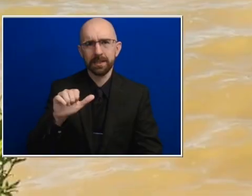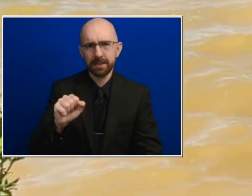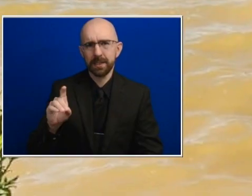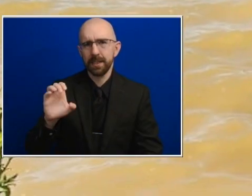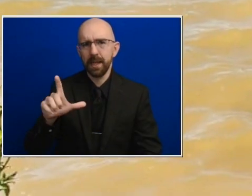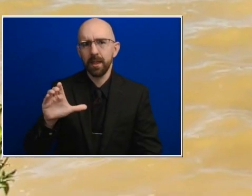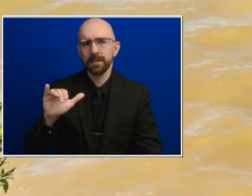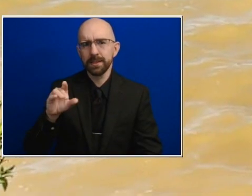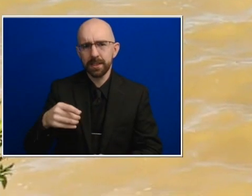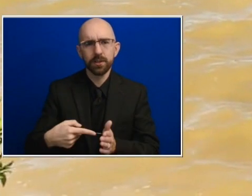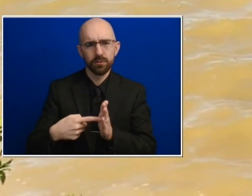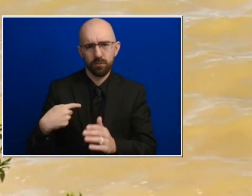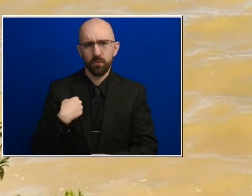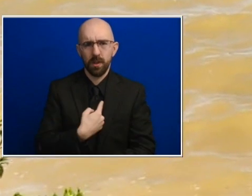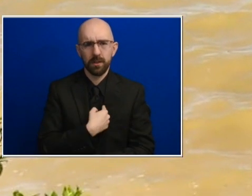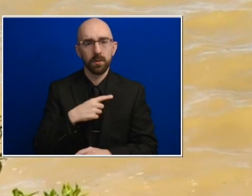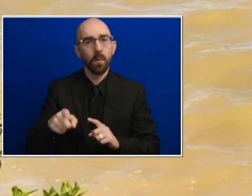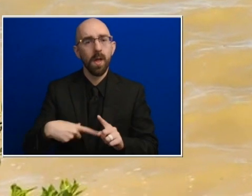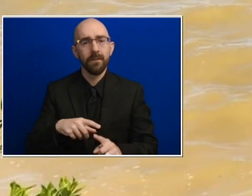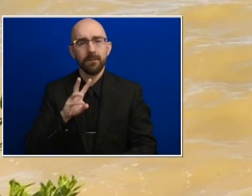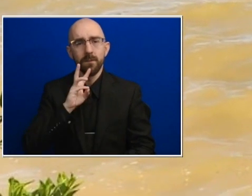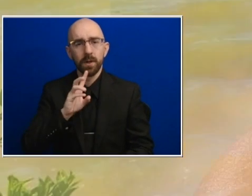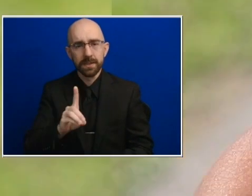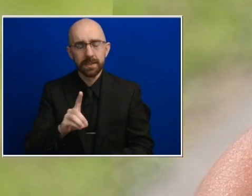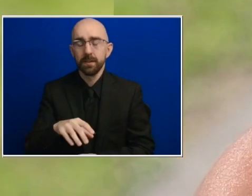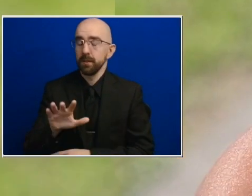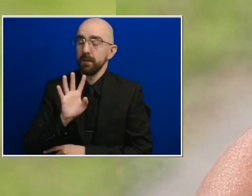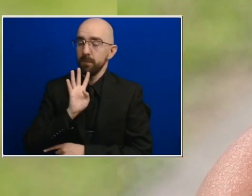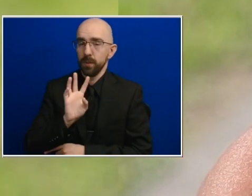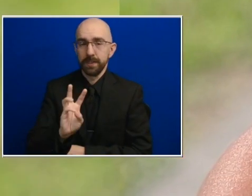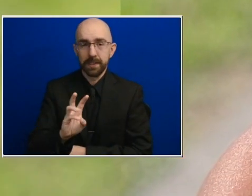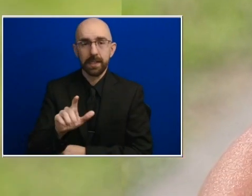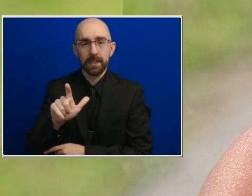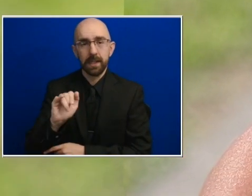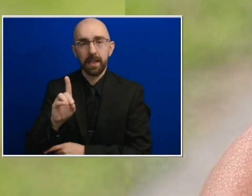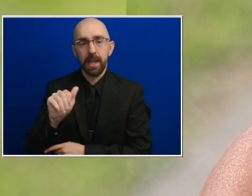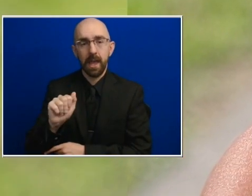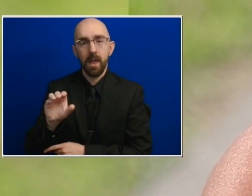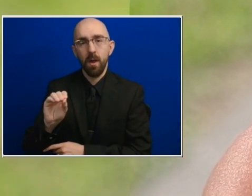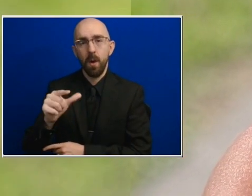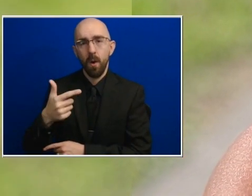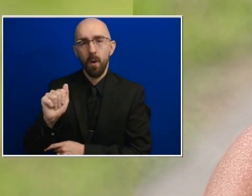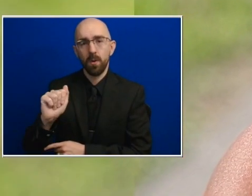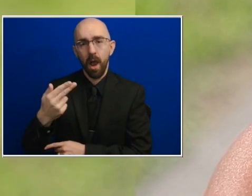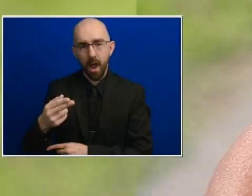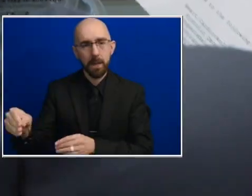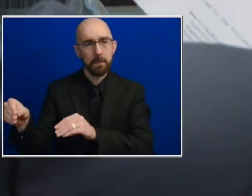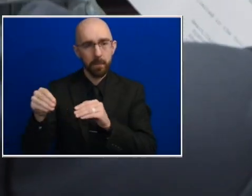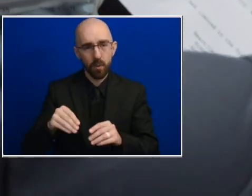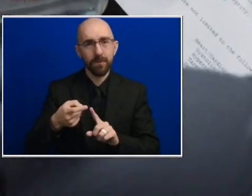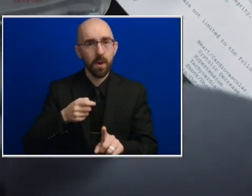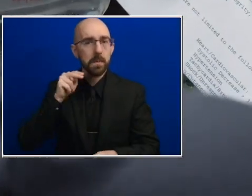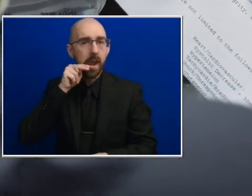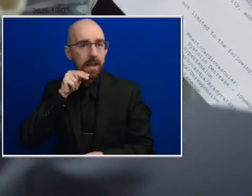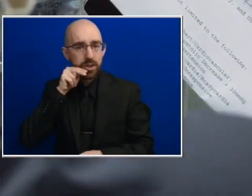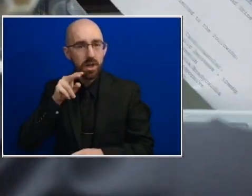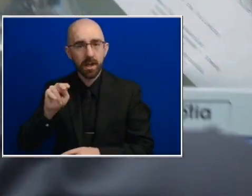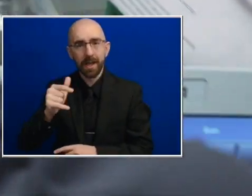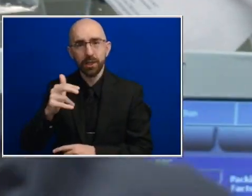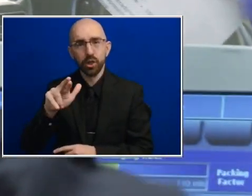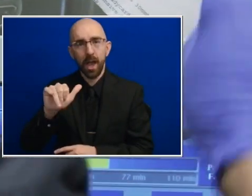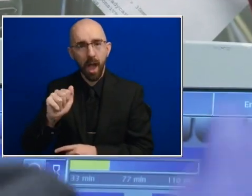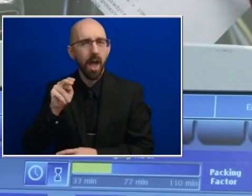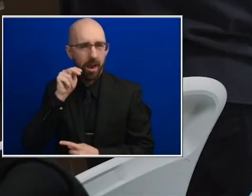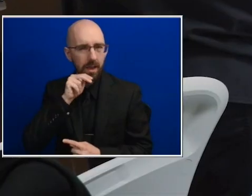When 46-year-old Linda Oga moved to the U.S. from Nigeria in her 20s, she never could have anticipated it's where she'd one